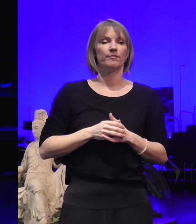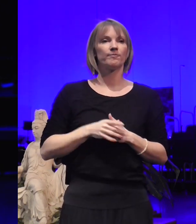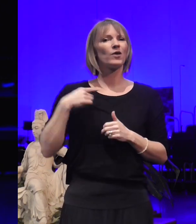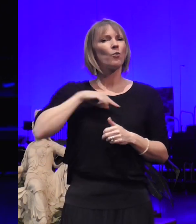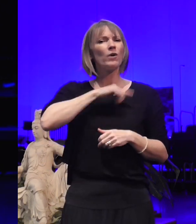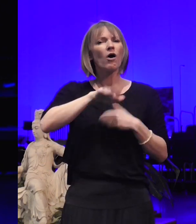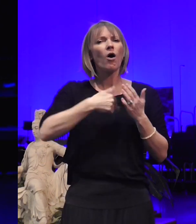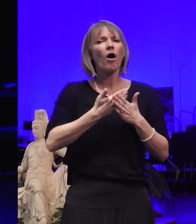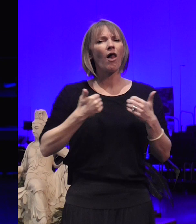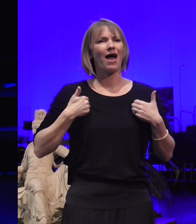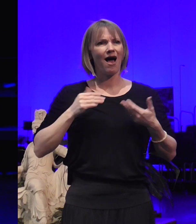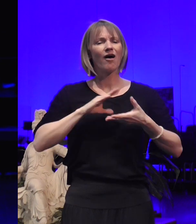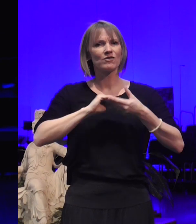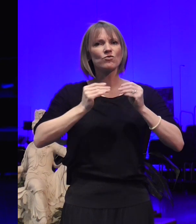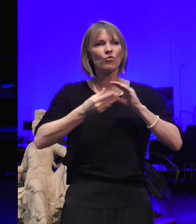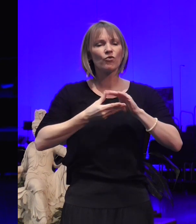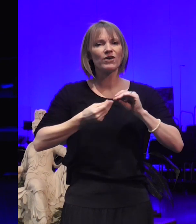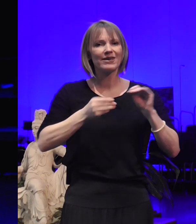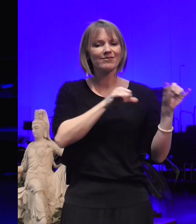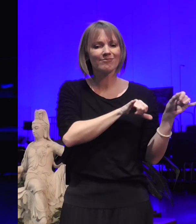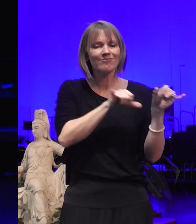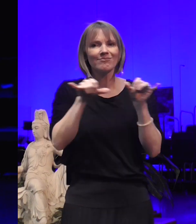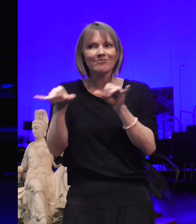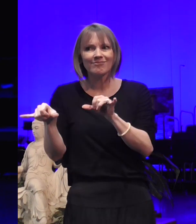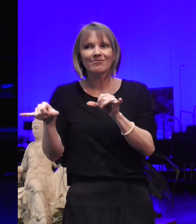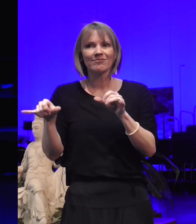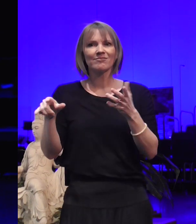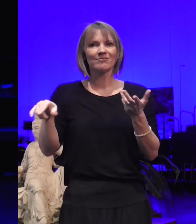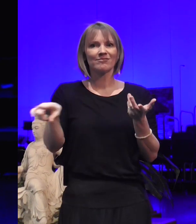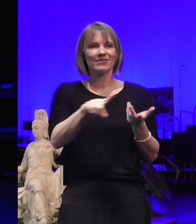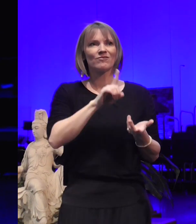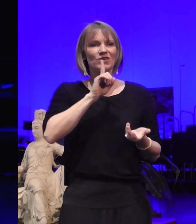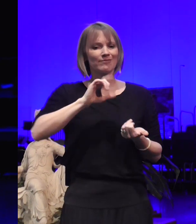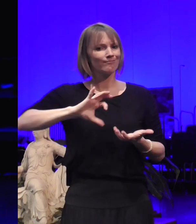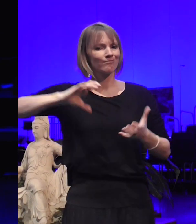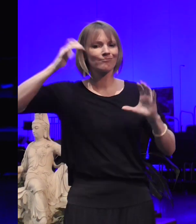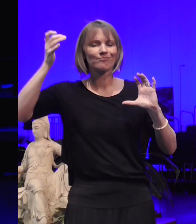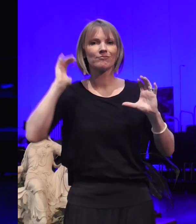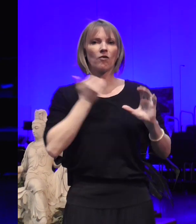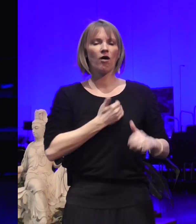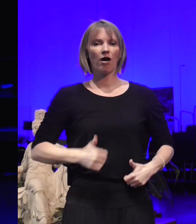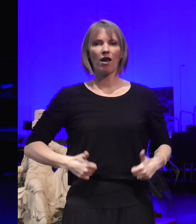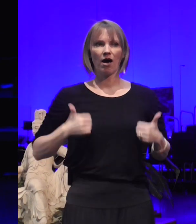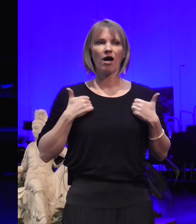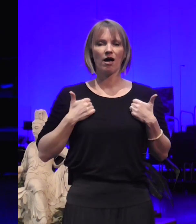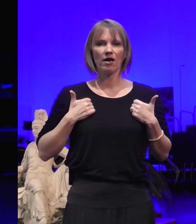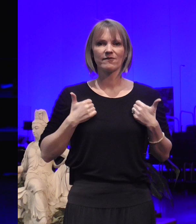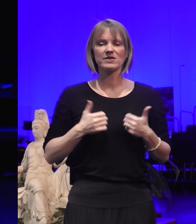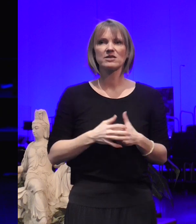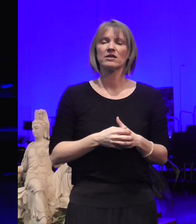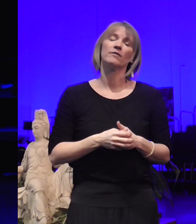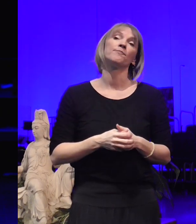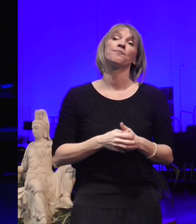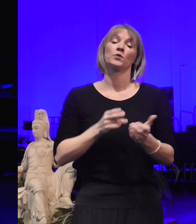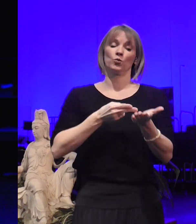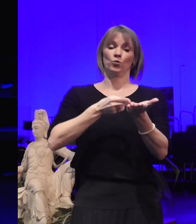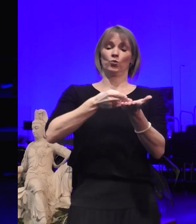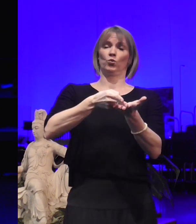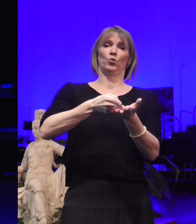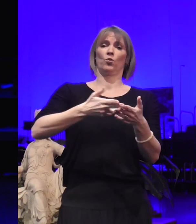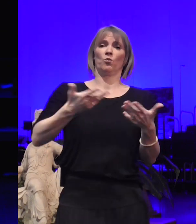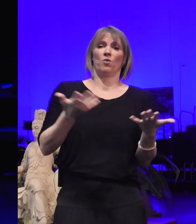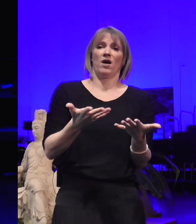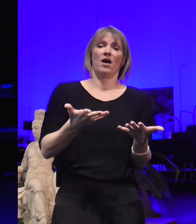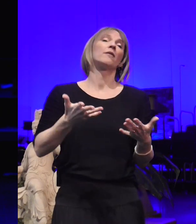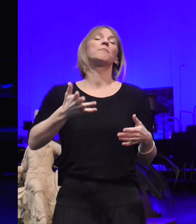We all have those stories, and they wreak havoc in our lives. And the truth is